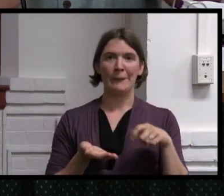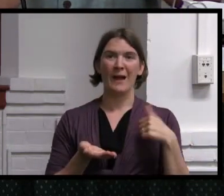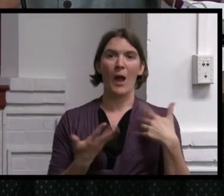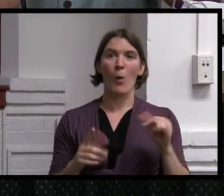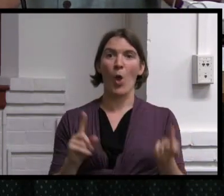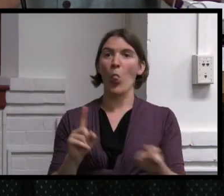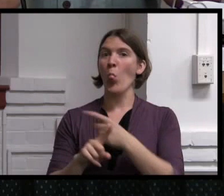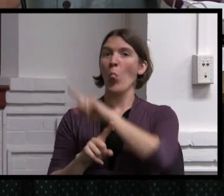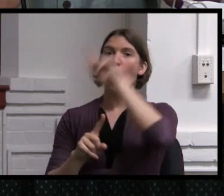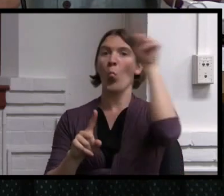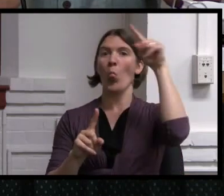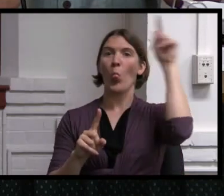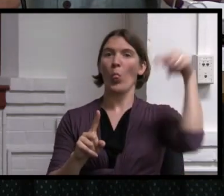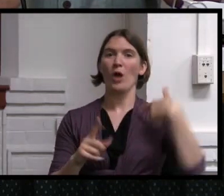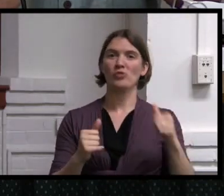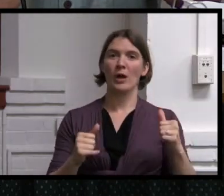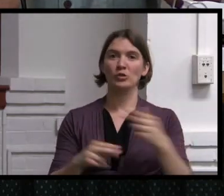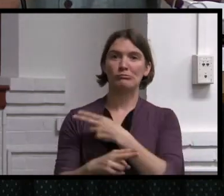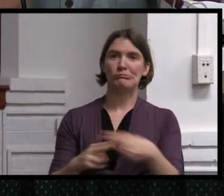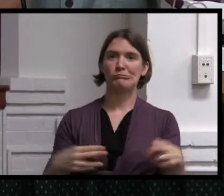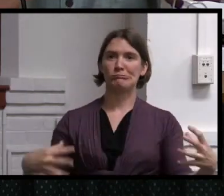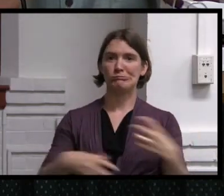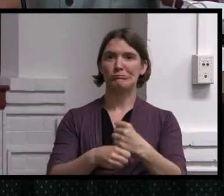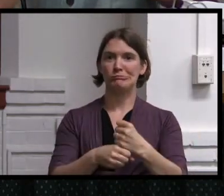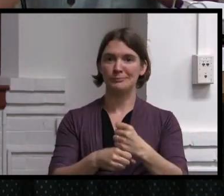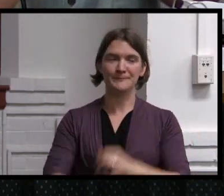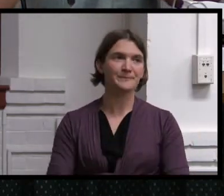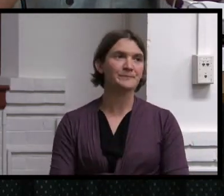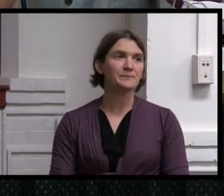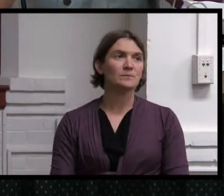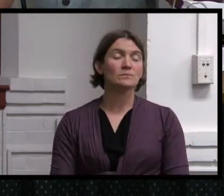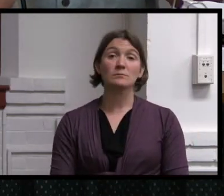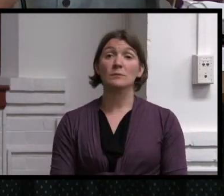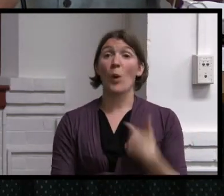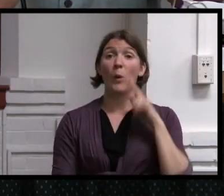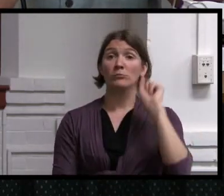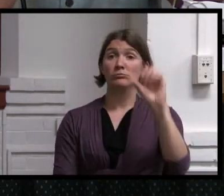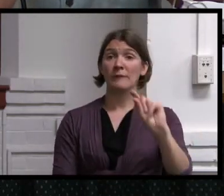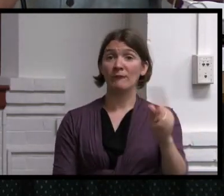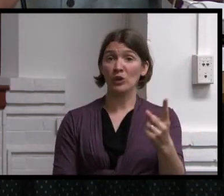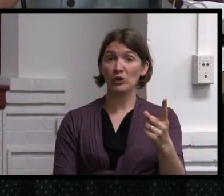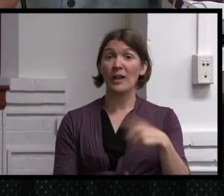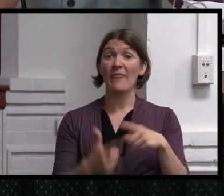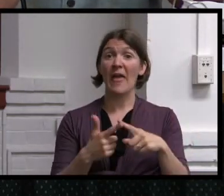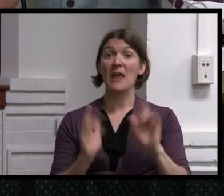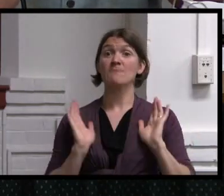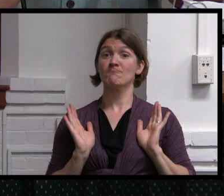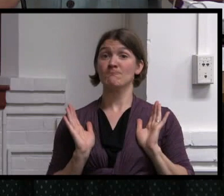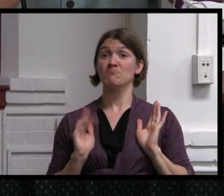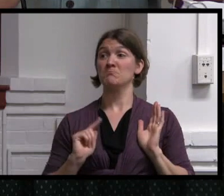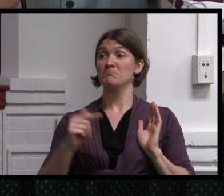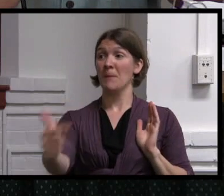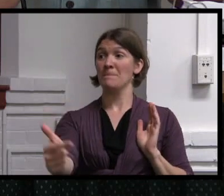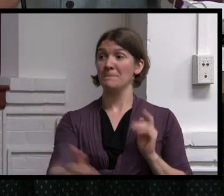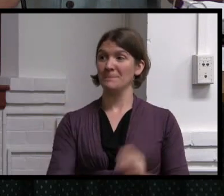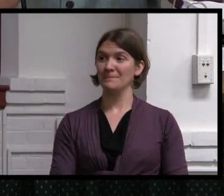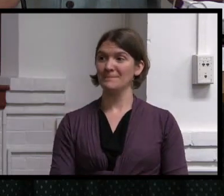off, and I'll try to edit myself a little bit, but I'll say a few things up front and just hold back on too many comments